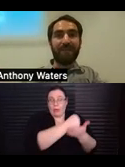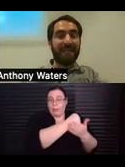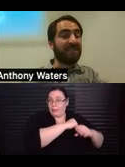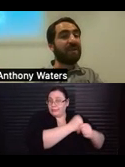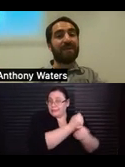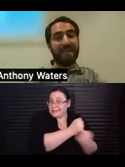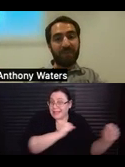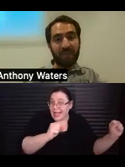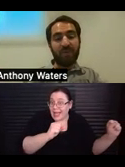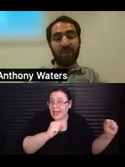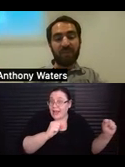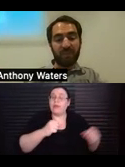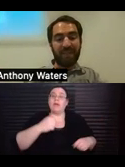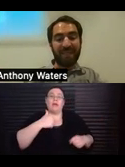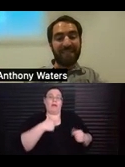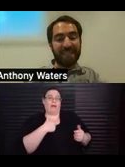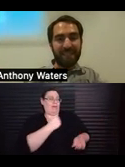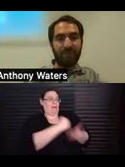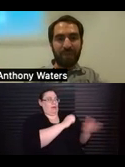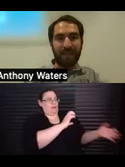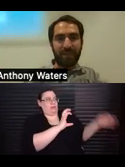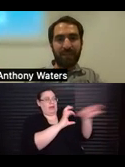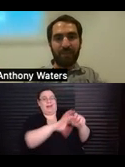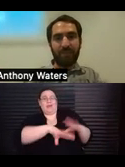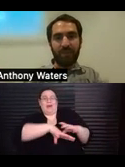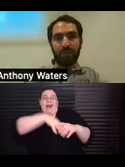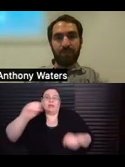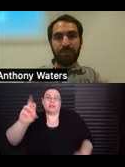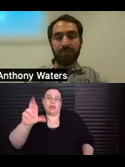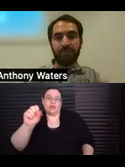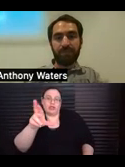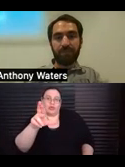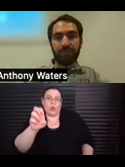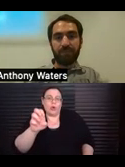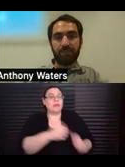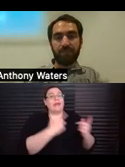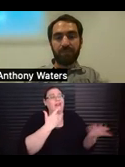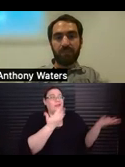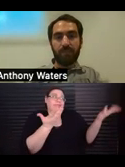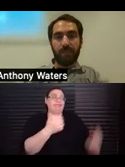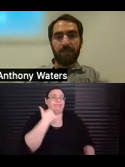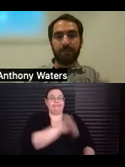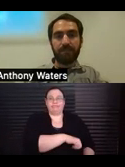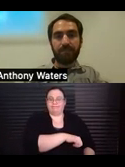helping them connect to an outside resource so that they can stay safe without letting them off the phone. Absolutely.